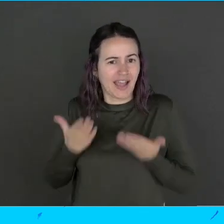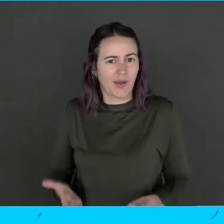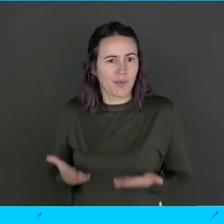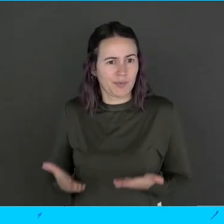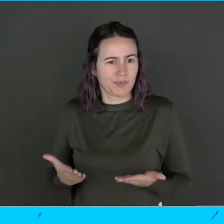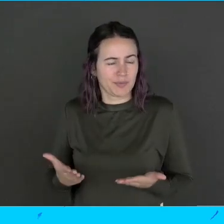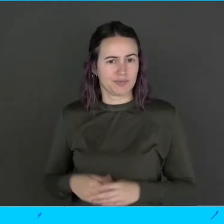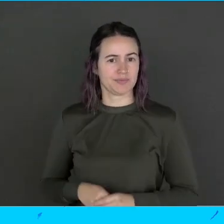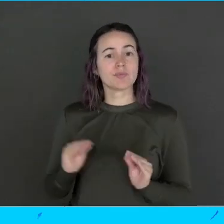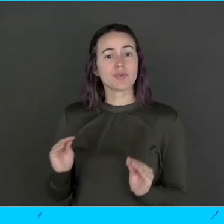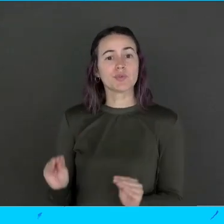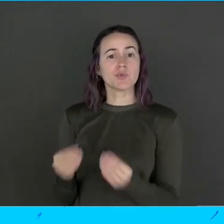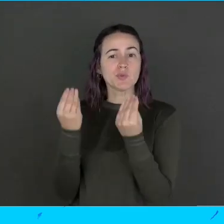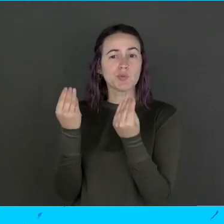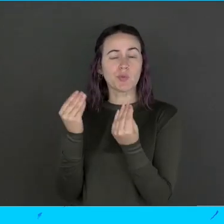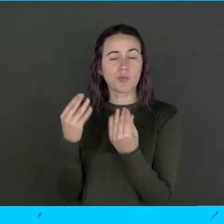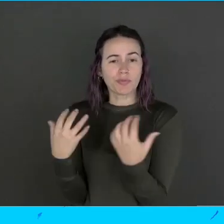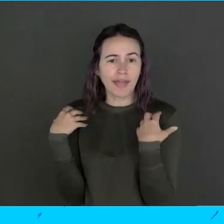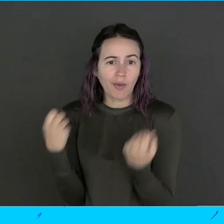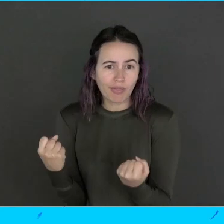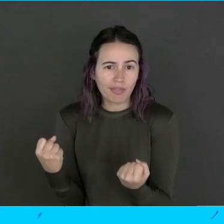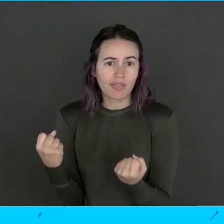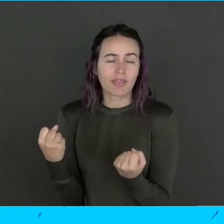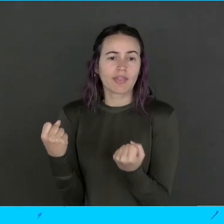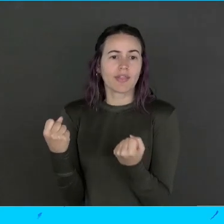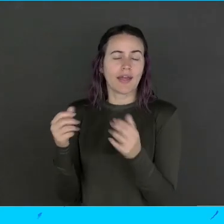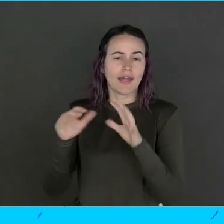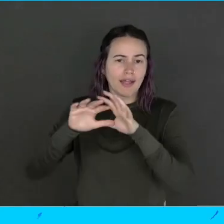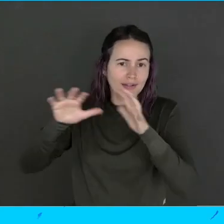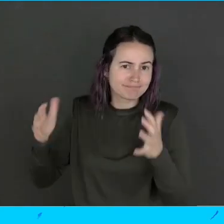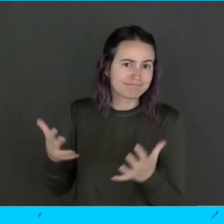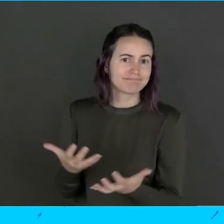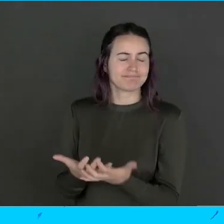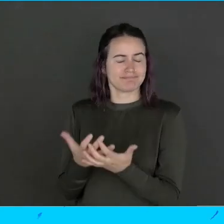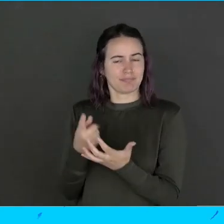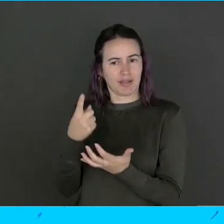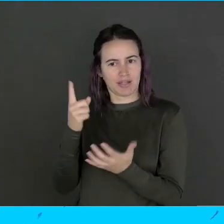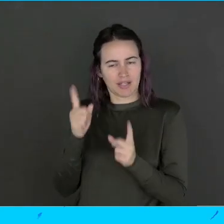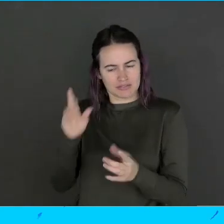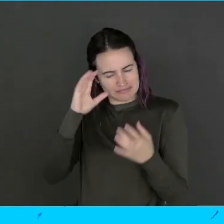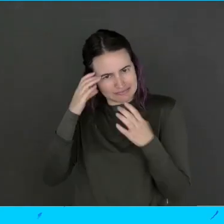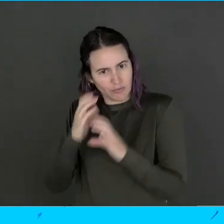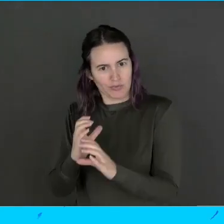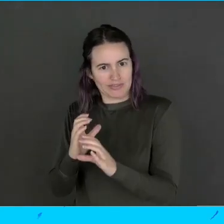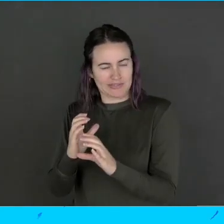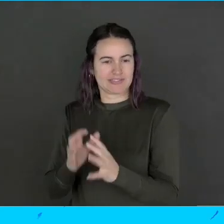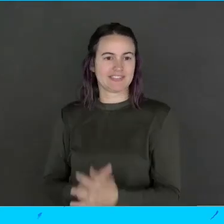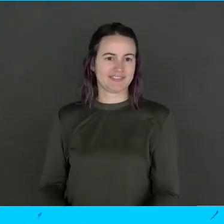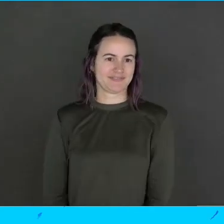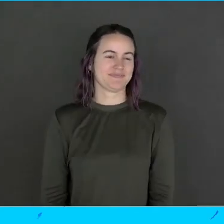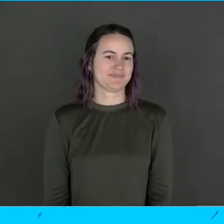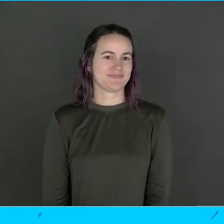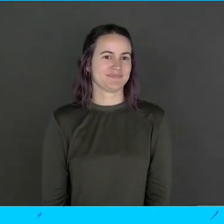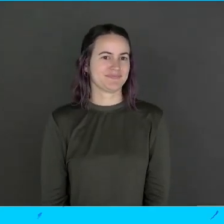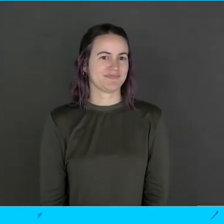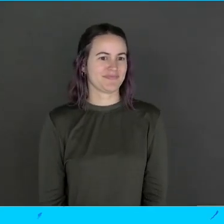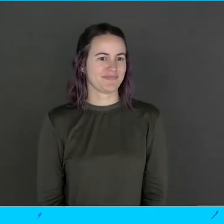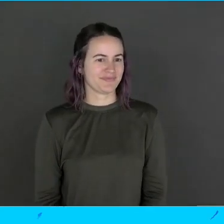well-being. And well, I think that title says it all. I'm really loving the sense of urgency in all of these titles. They're very